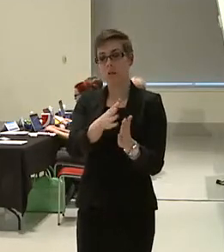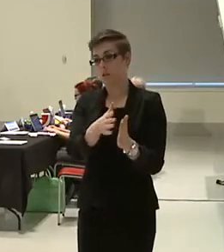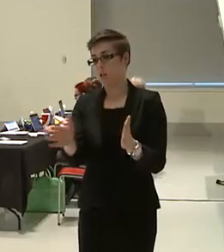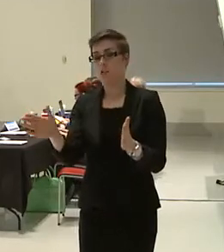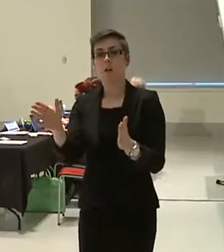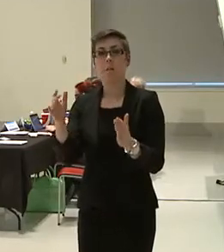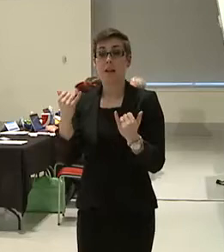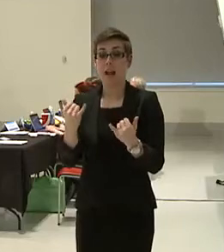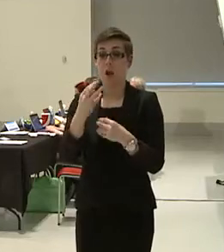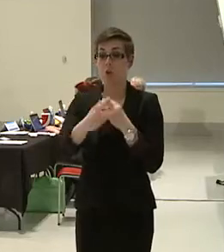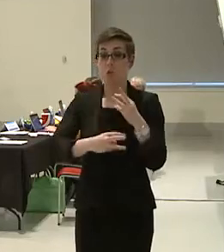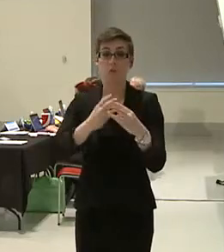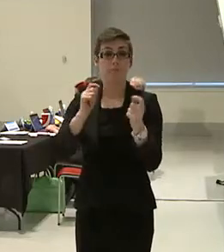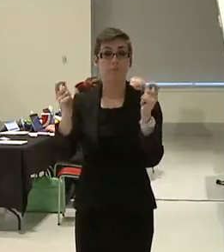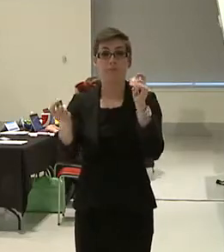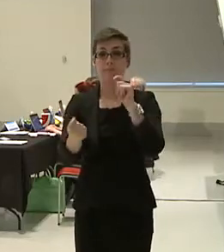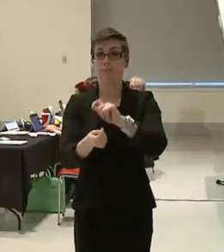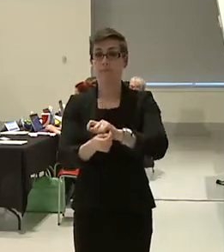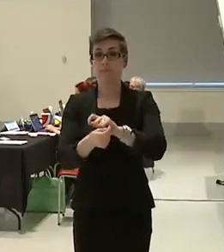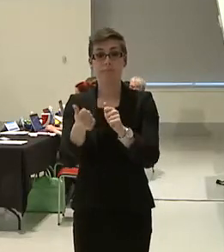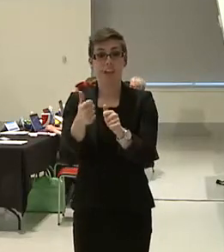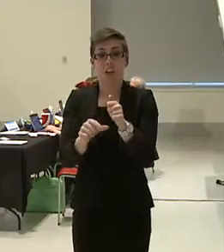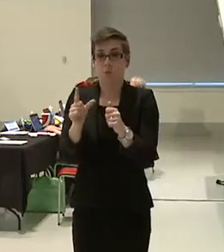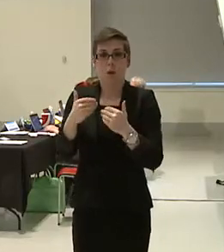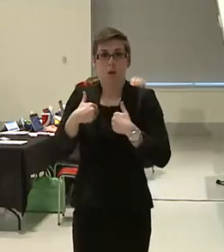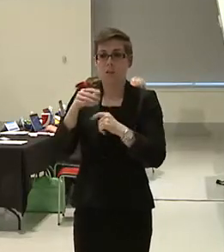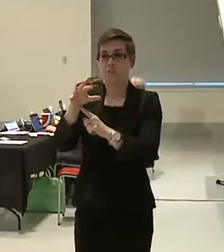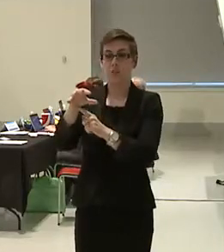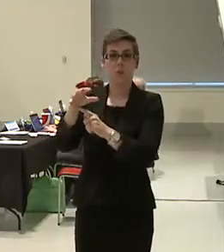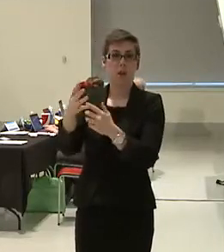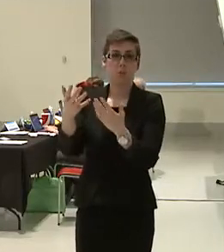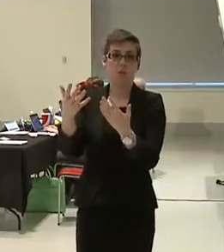world, and everyone has a video camera.